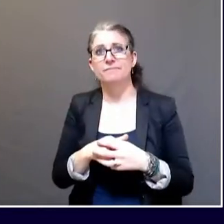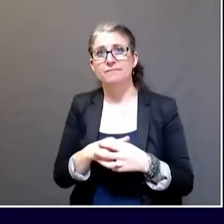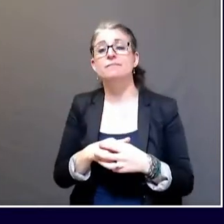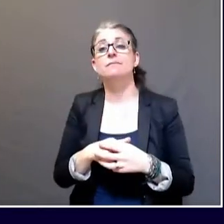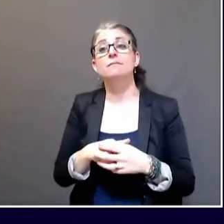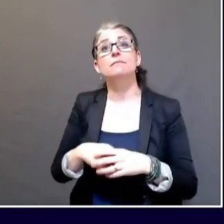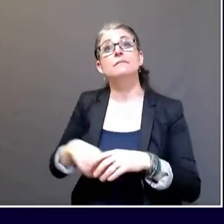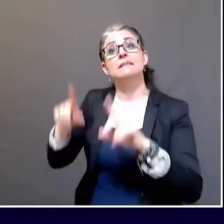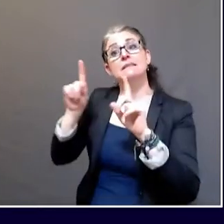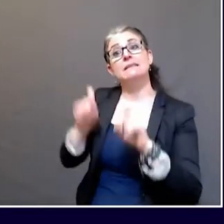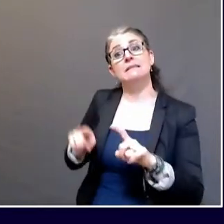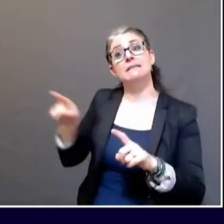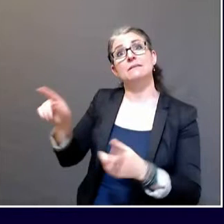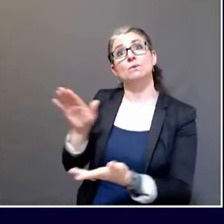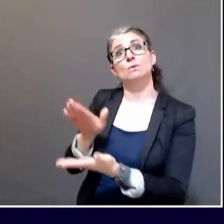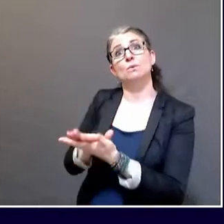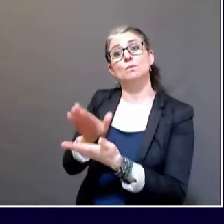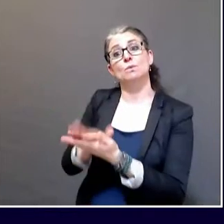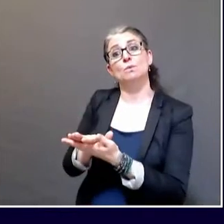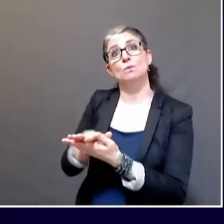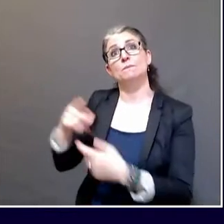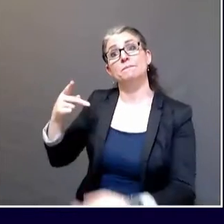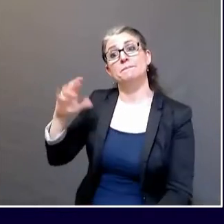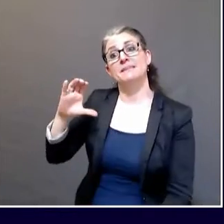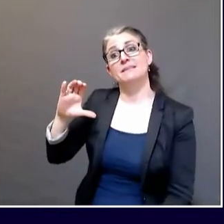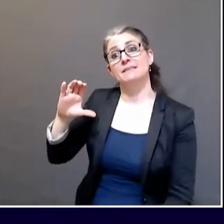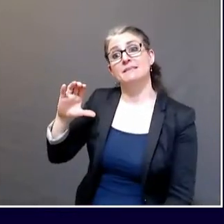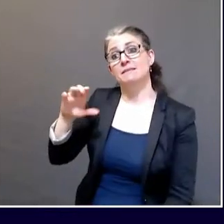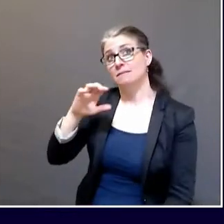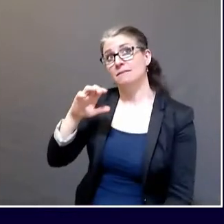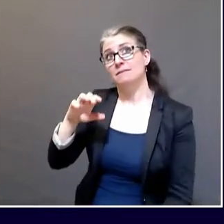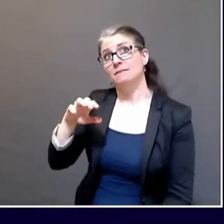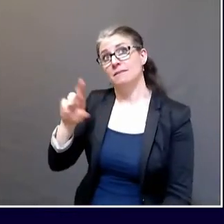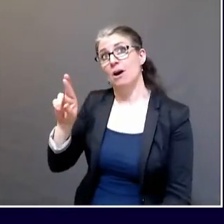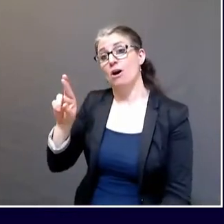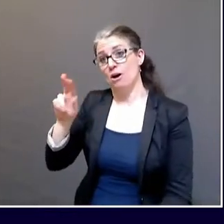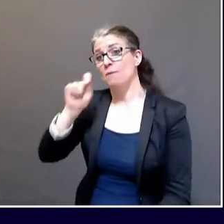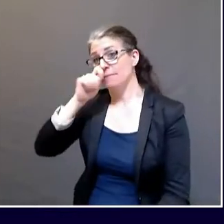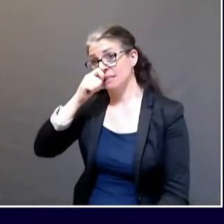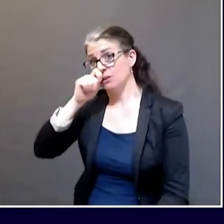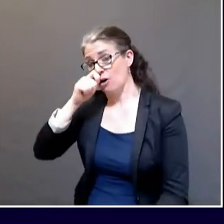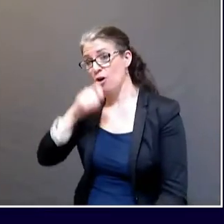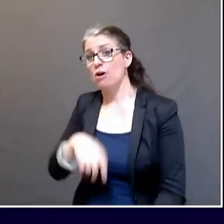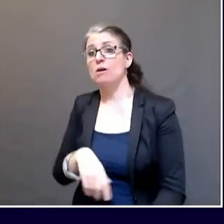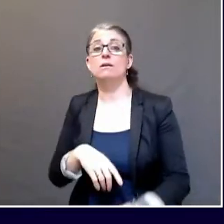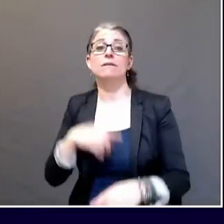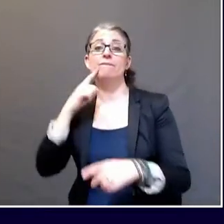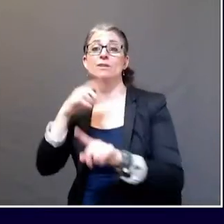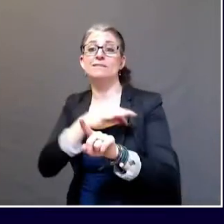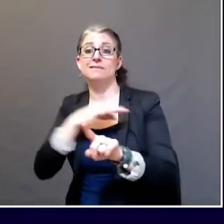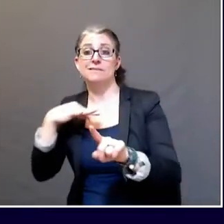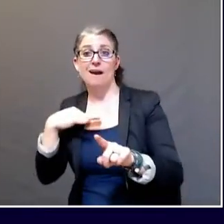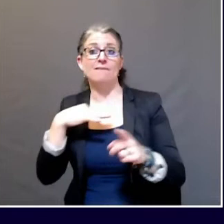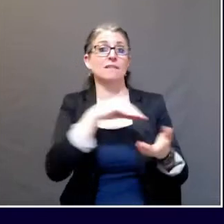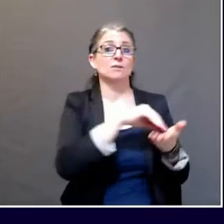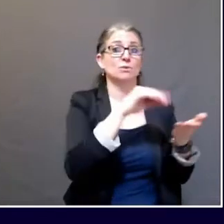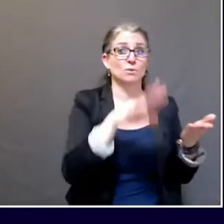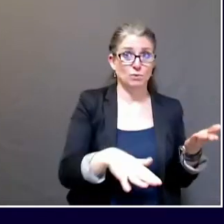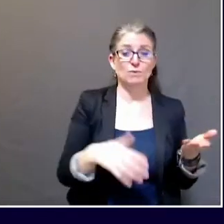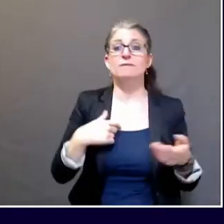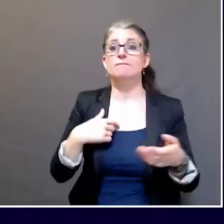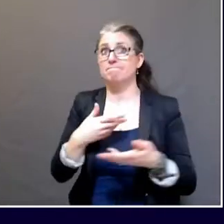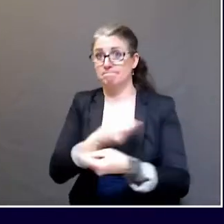safe. It's looking at how we approach kind of our protocols to see how, do we need to refine how we're